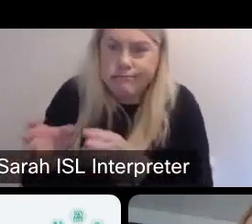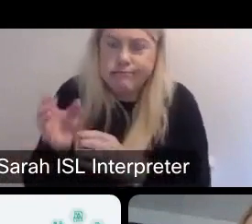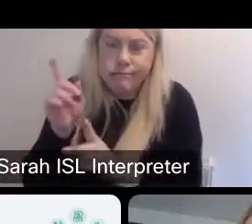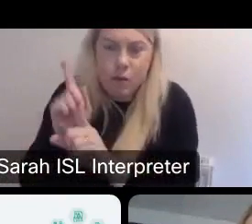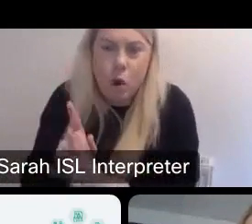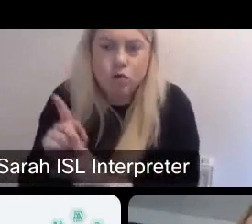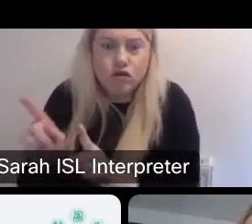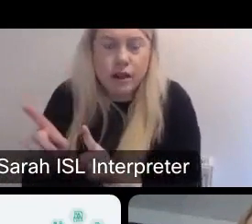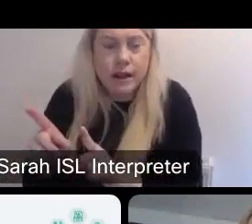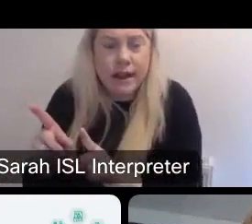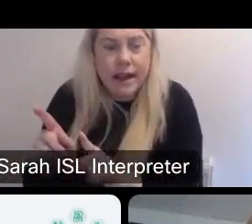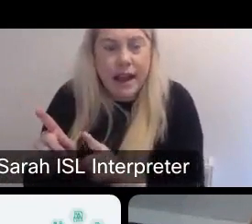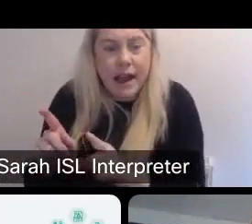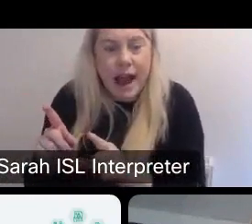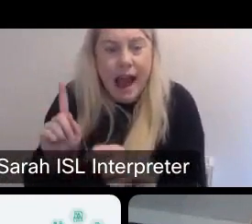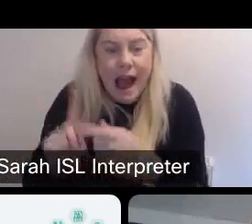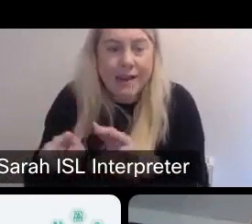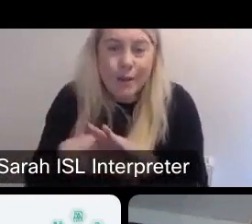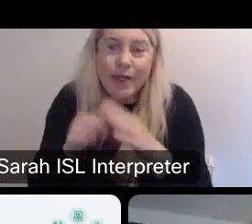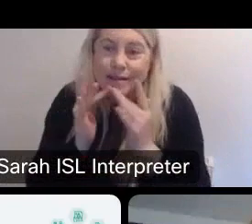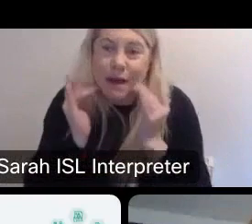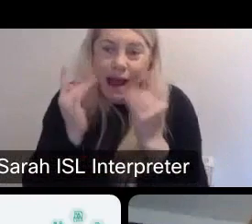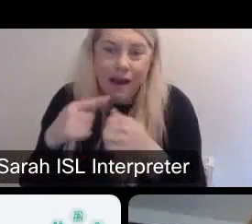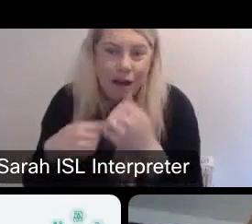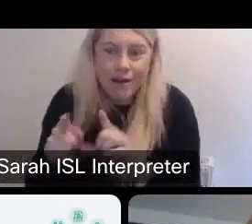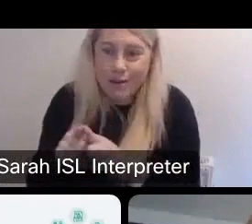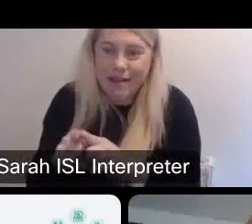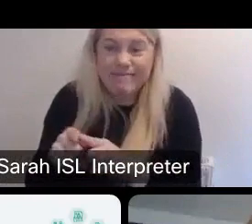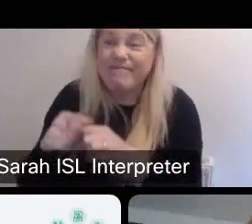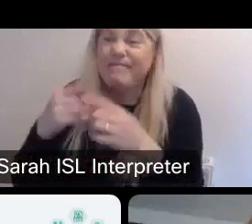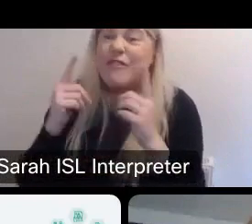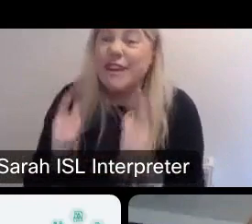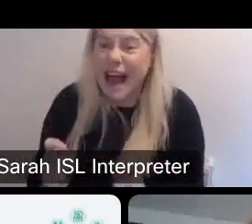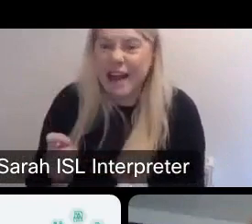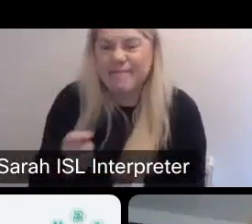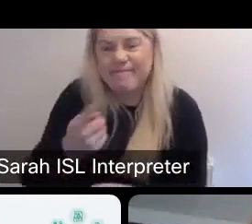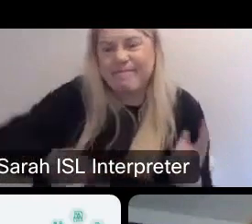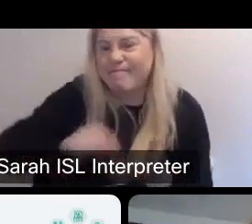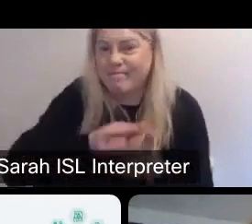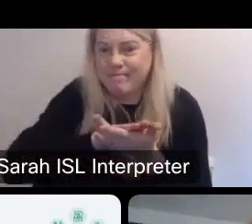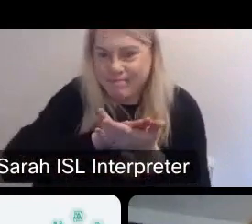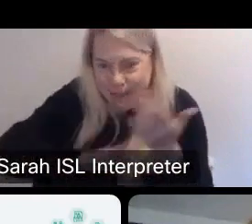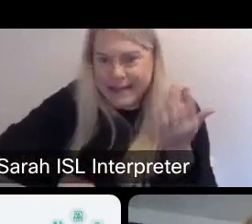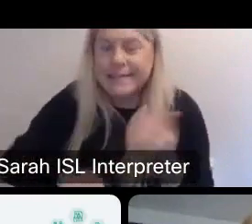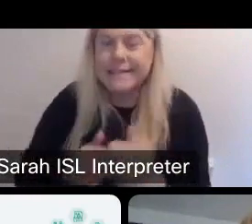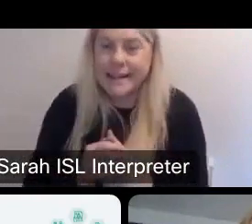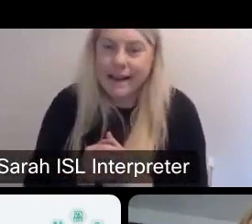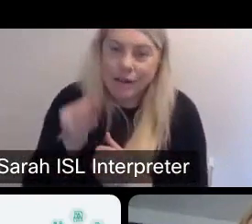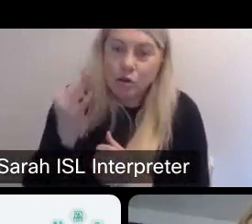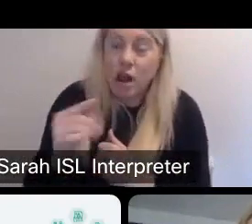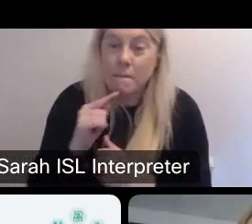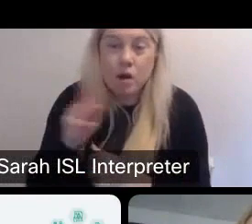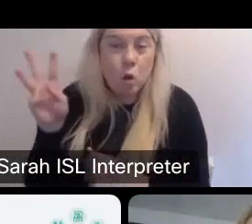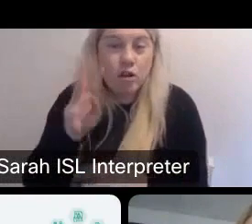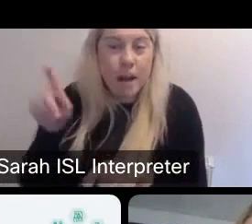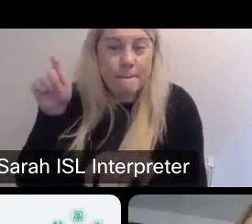approach, and always with a smile. And we will miss her dearly over the foreseeable future, but we wish her the very